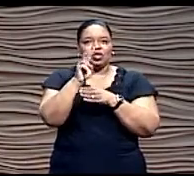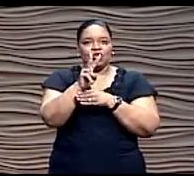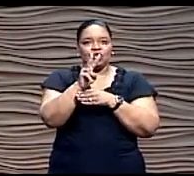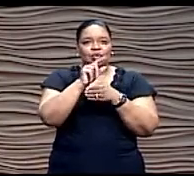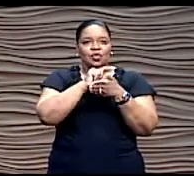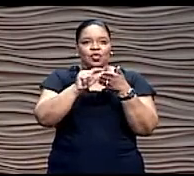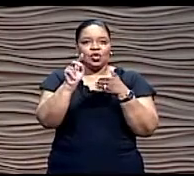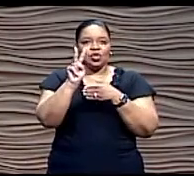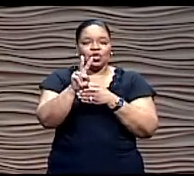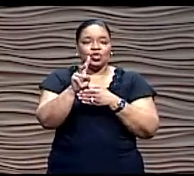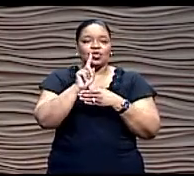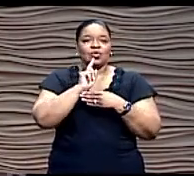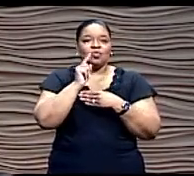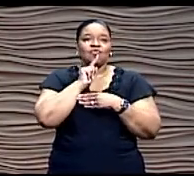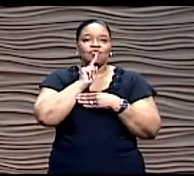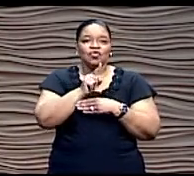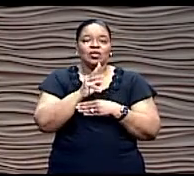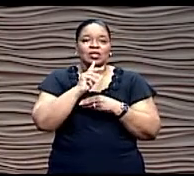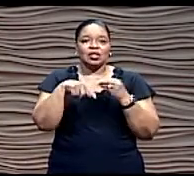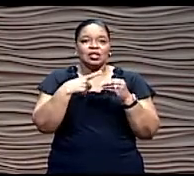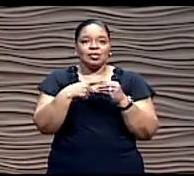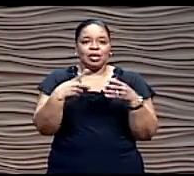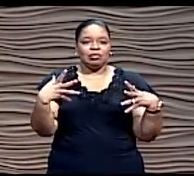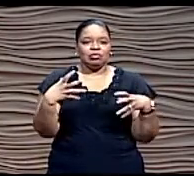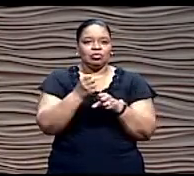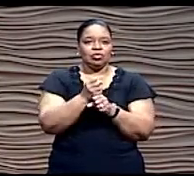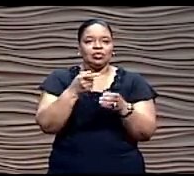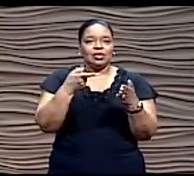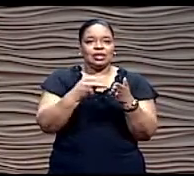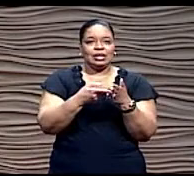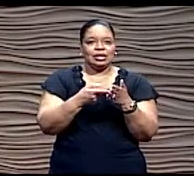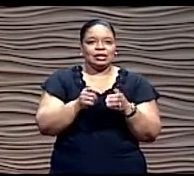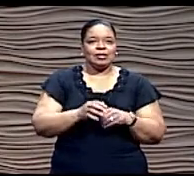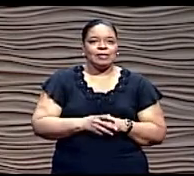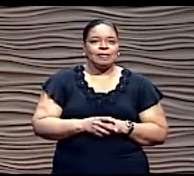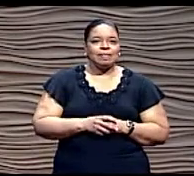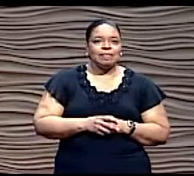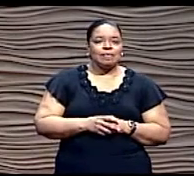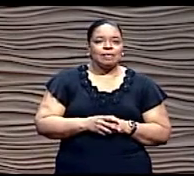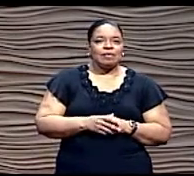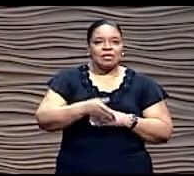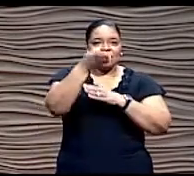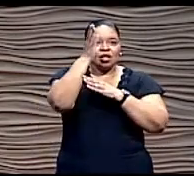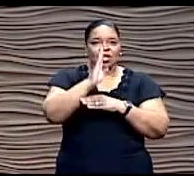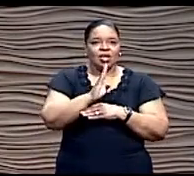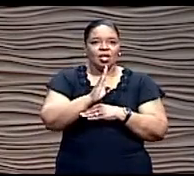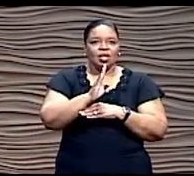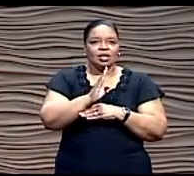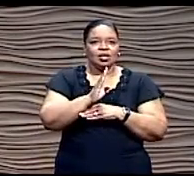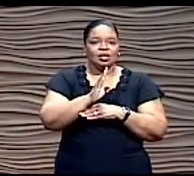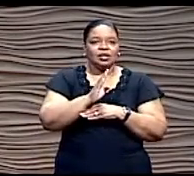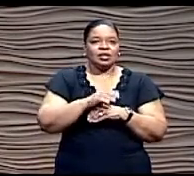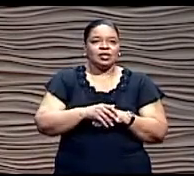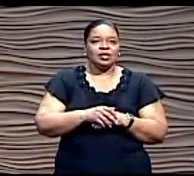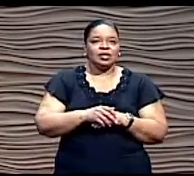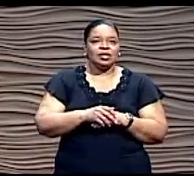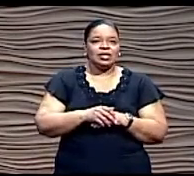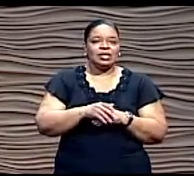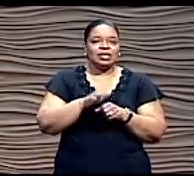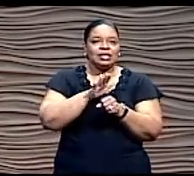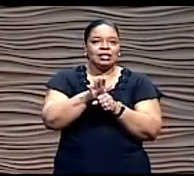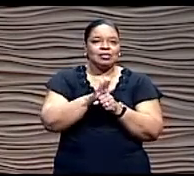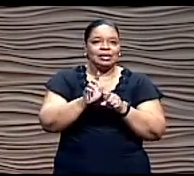out one thing as it summarizes the previous verses, that God is holy other, that God is